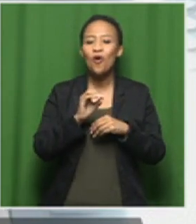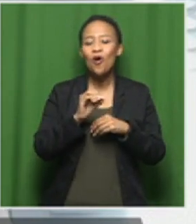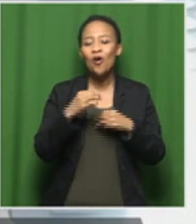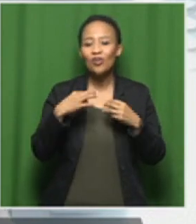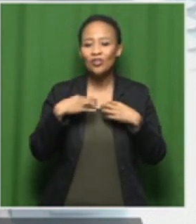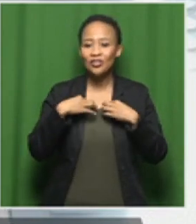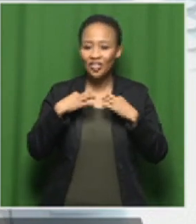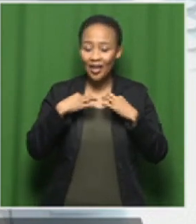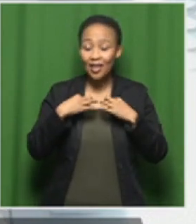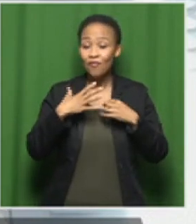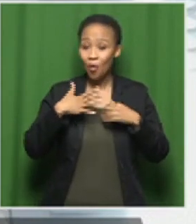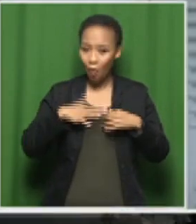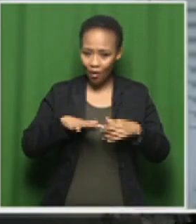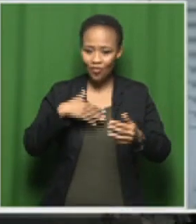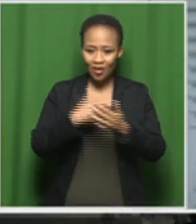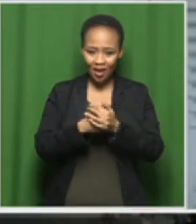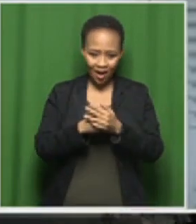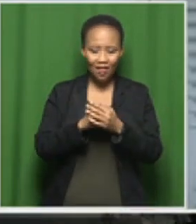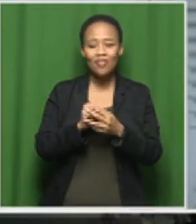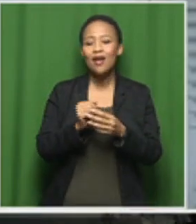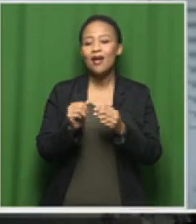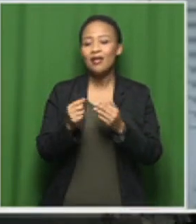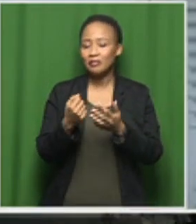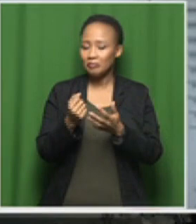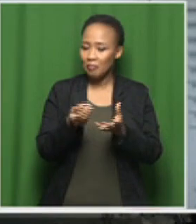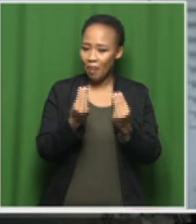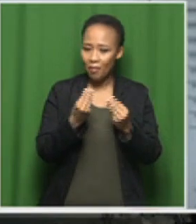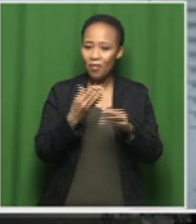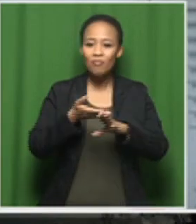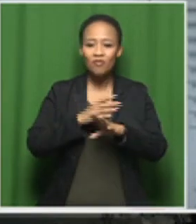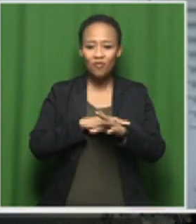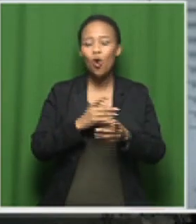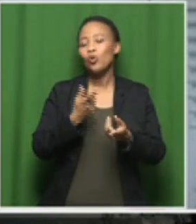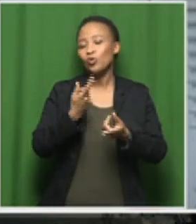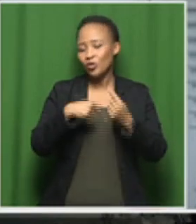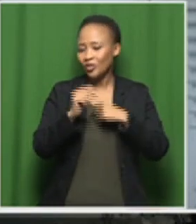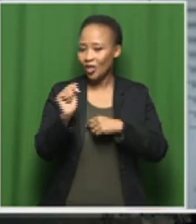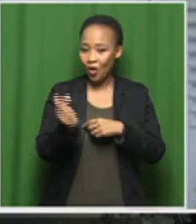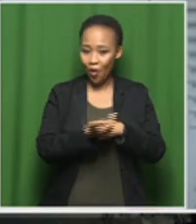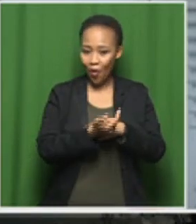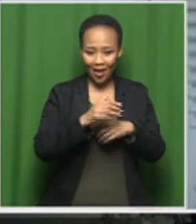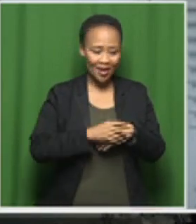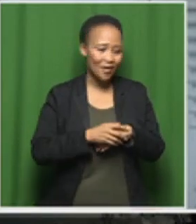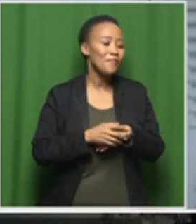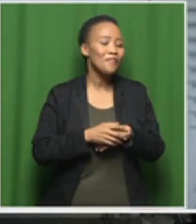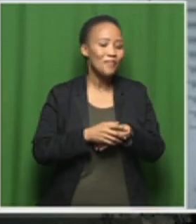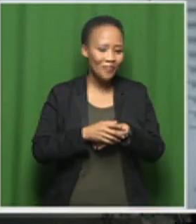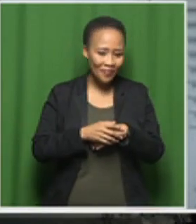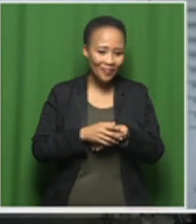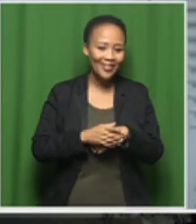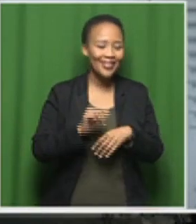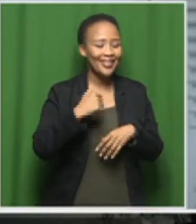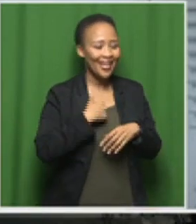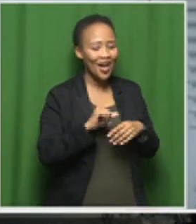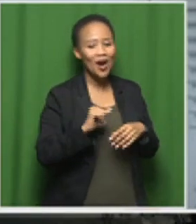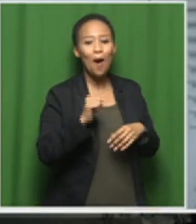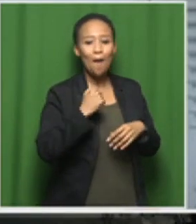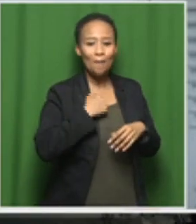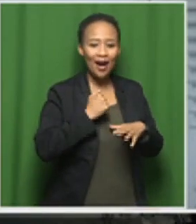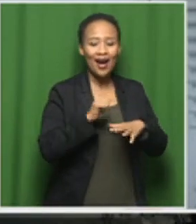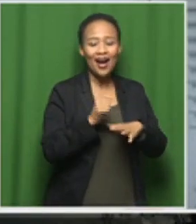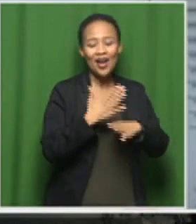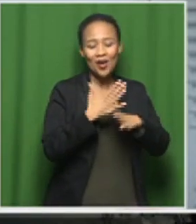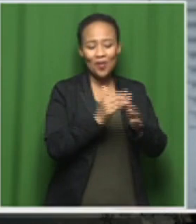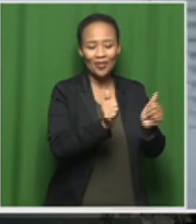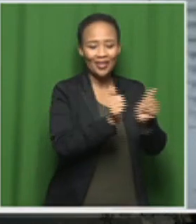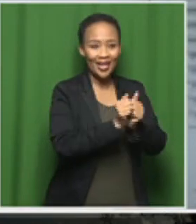they sell out. And I could hear Liesl giggling right next to me, probably thinking that I'm considering Lobola by